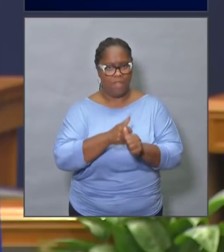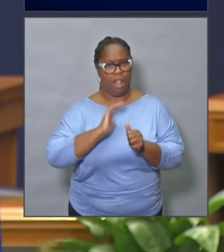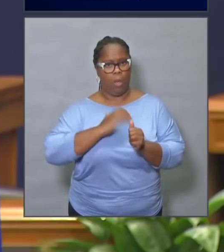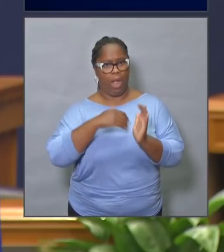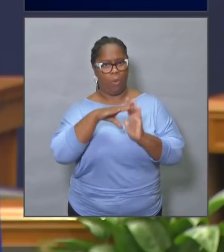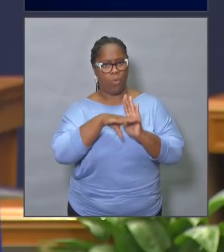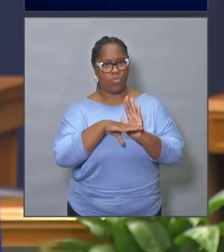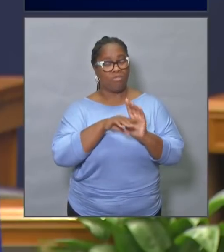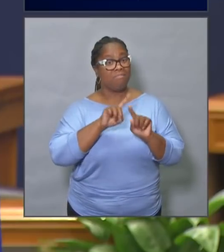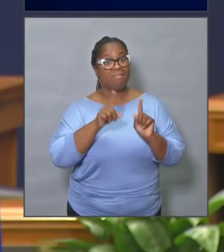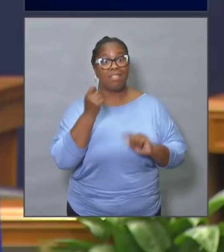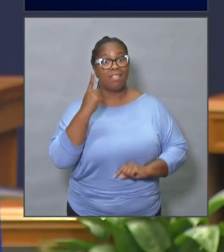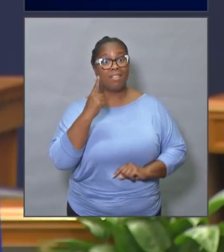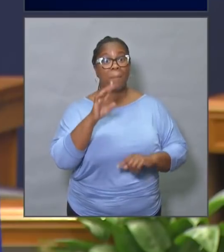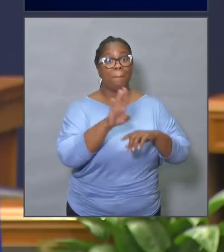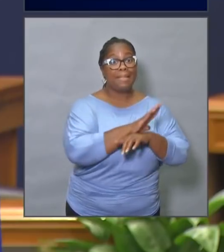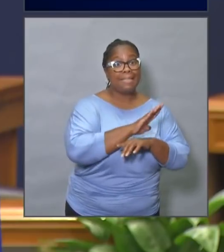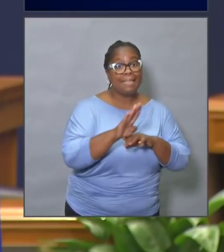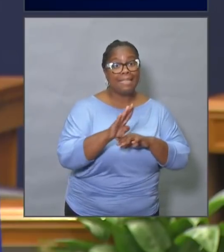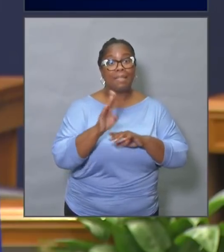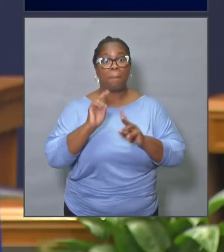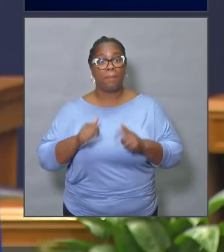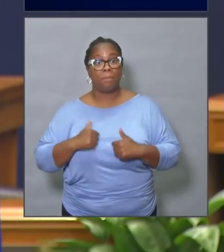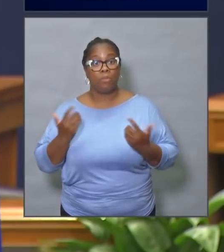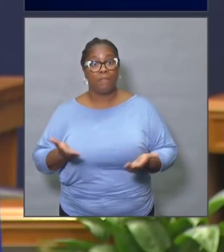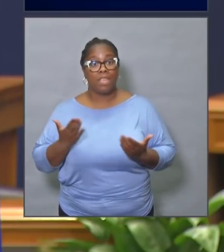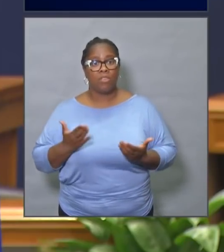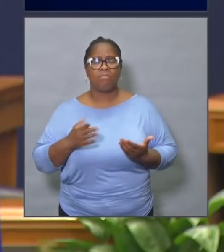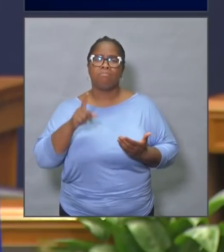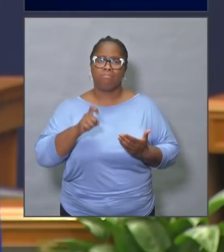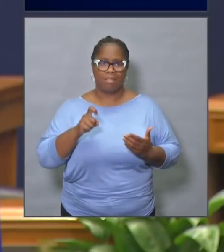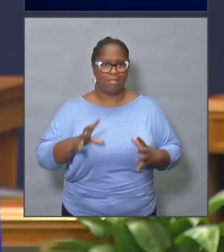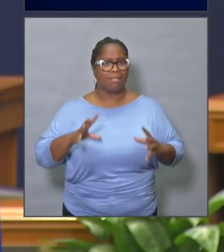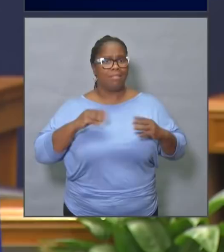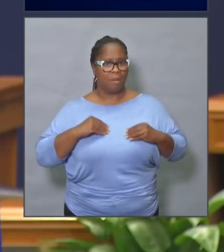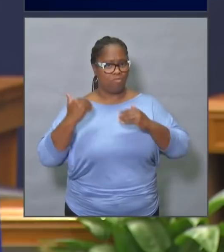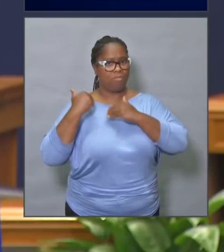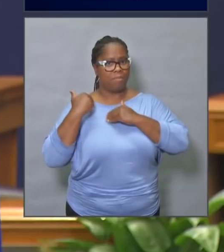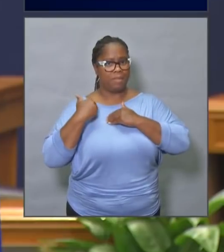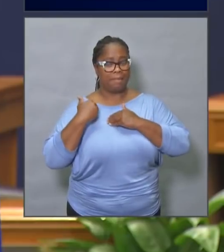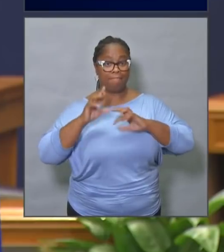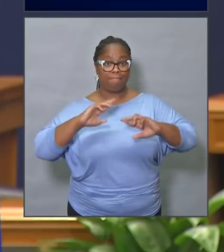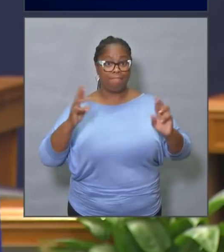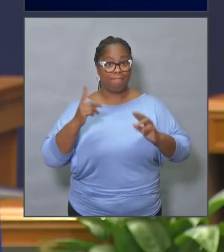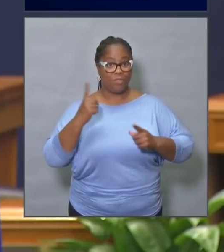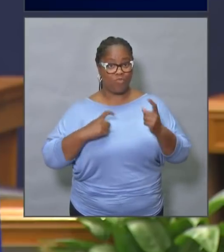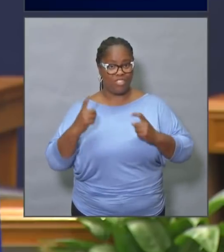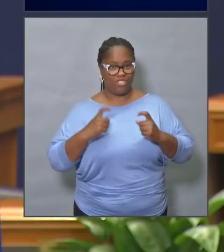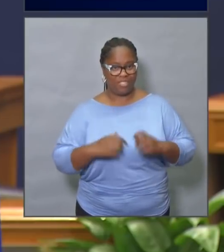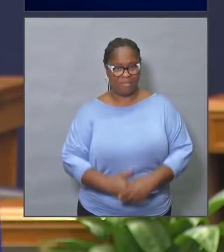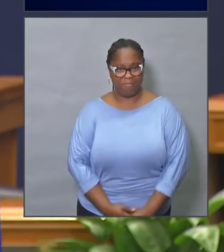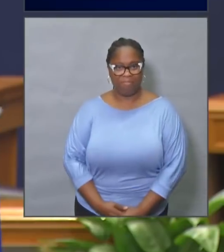businesses and our residents to do their part. Now we'll take questions.